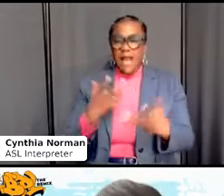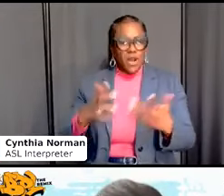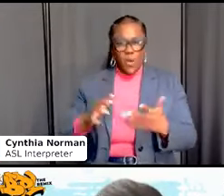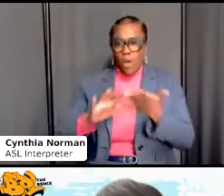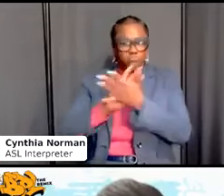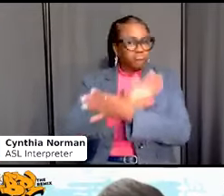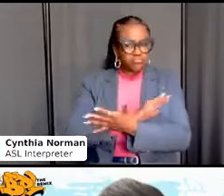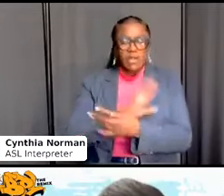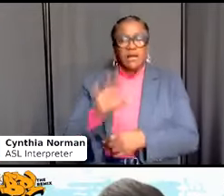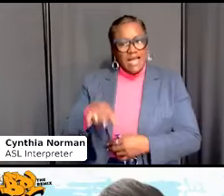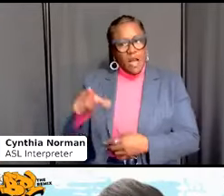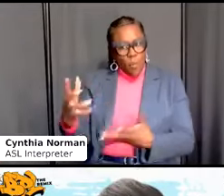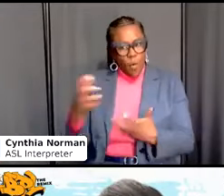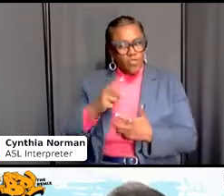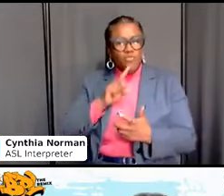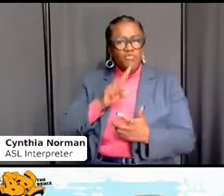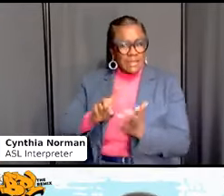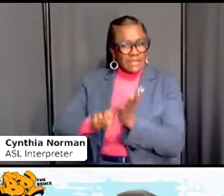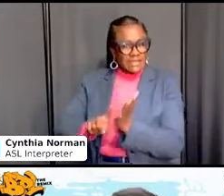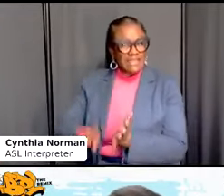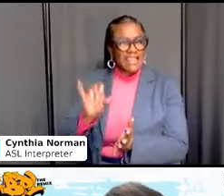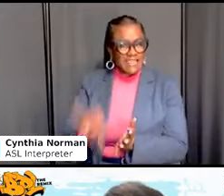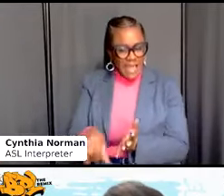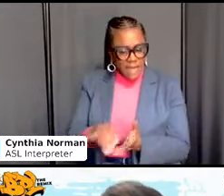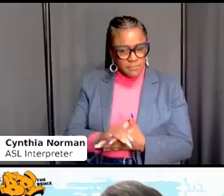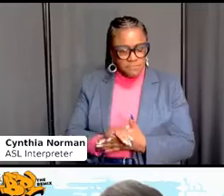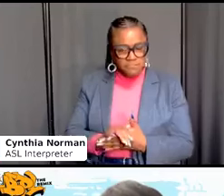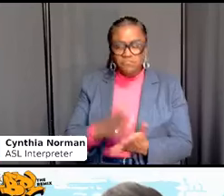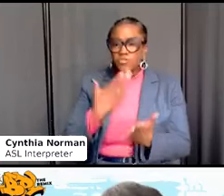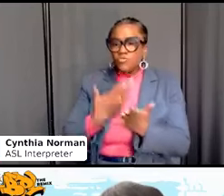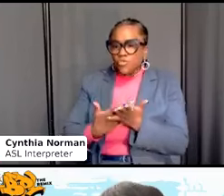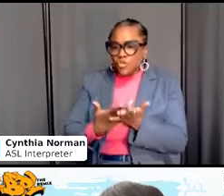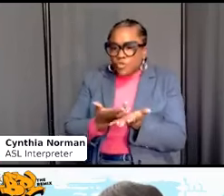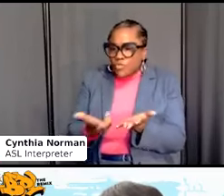really look into. And there's a good resource.